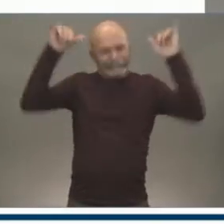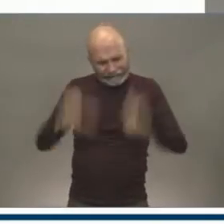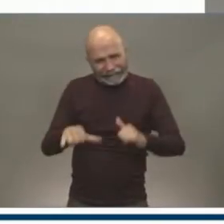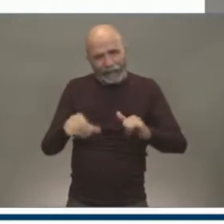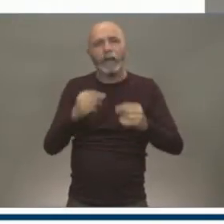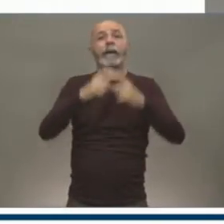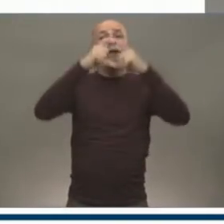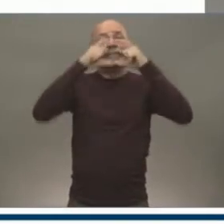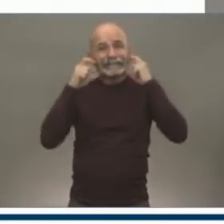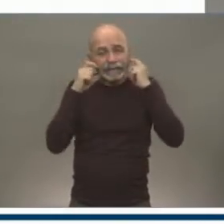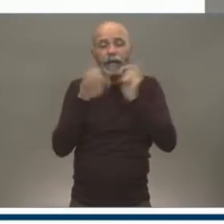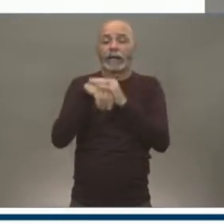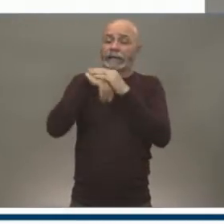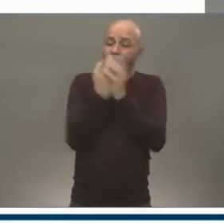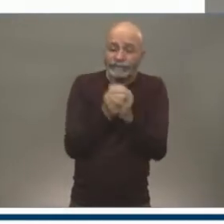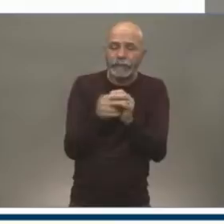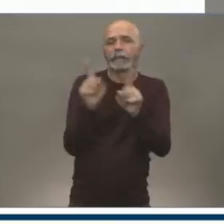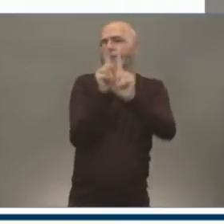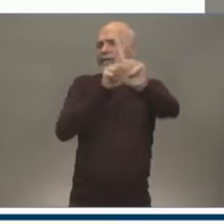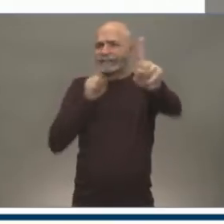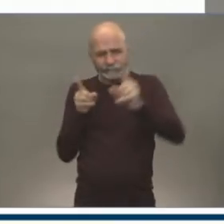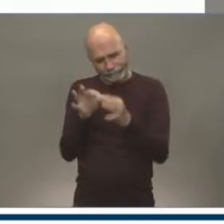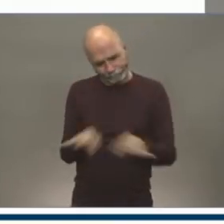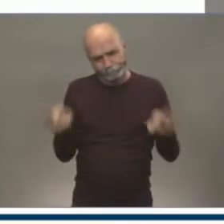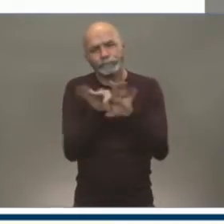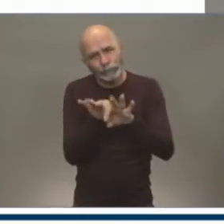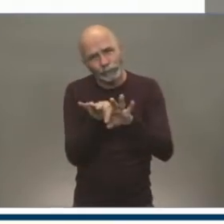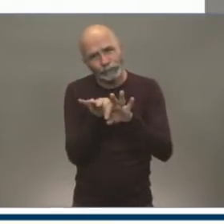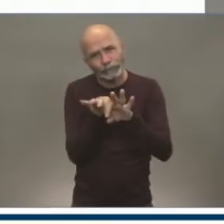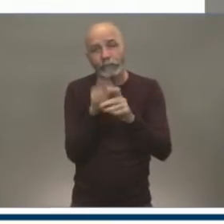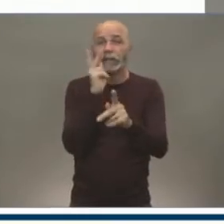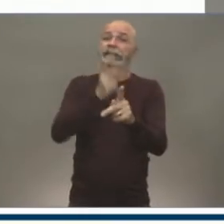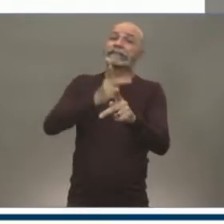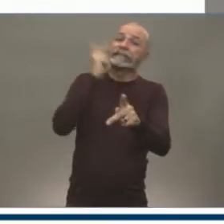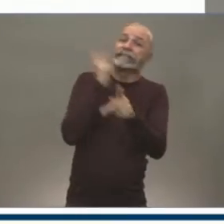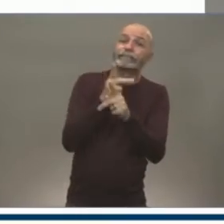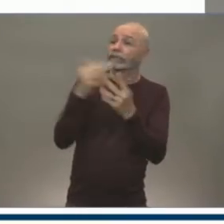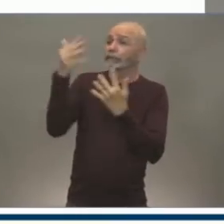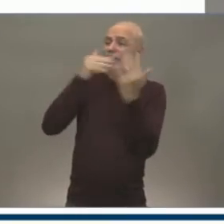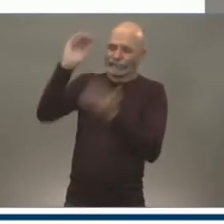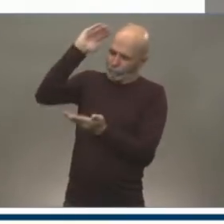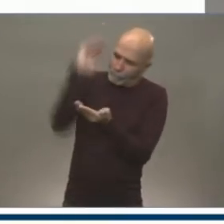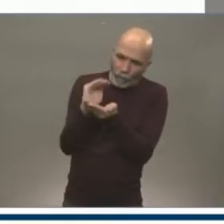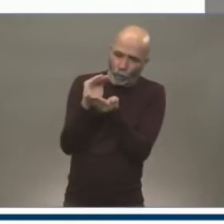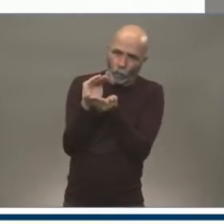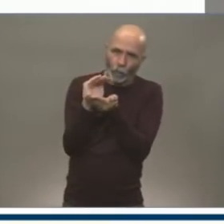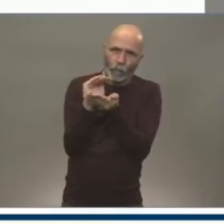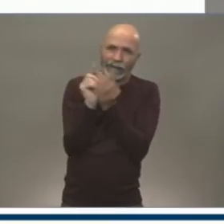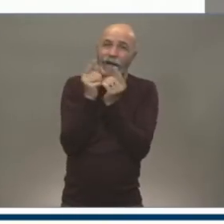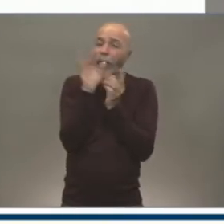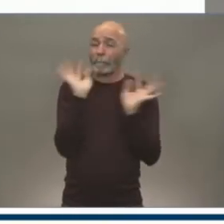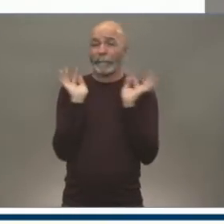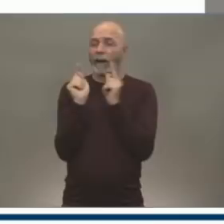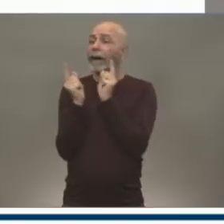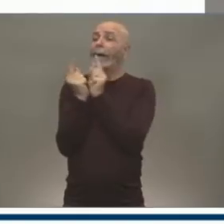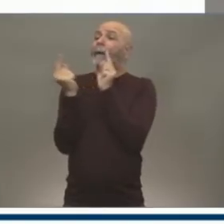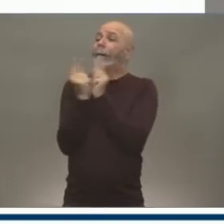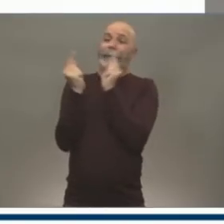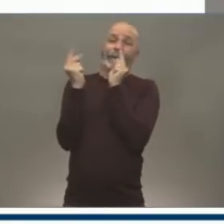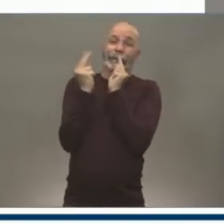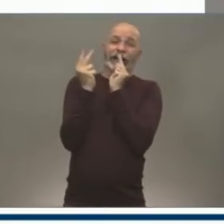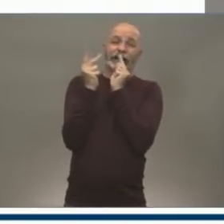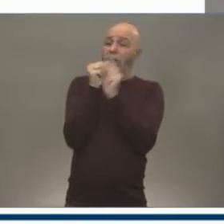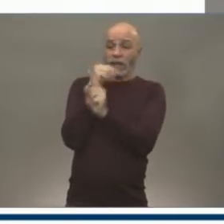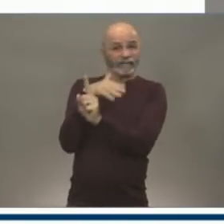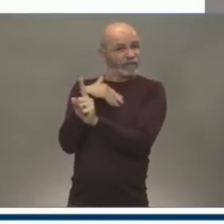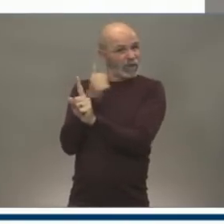from others, keep your social circles and your gatherings small, and stay home if you're feeling unwell. These